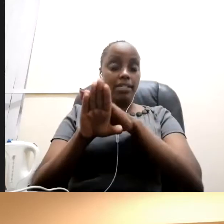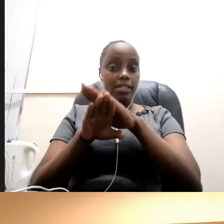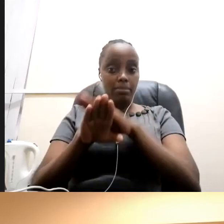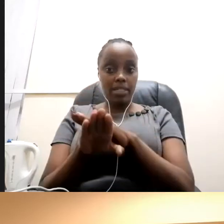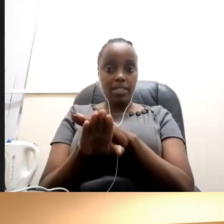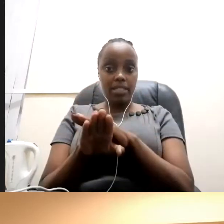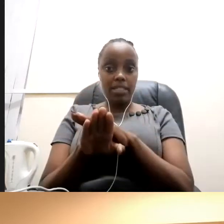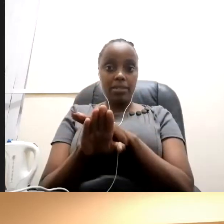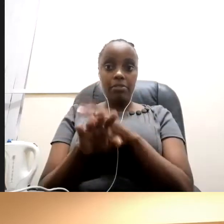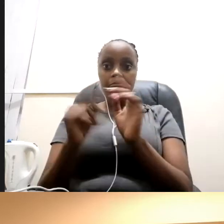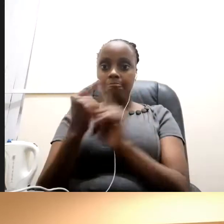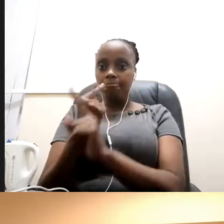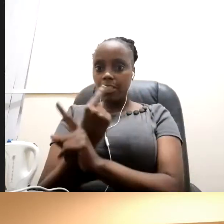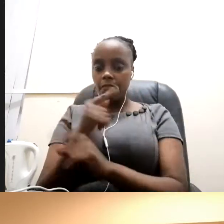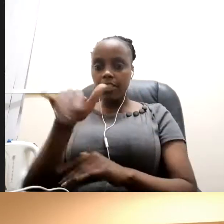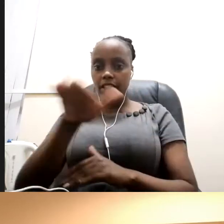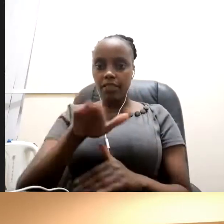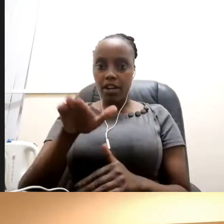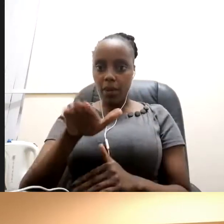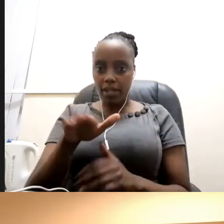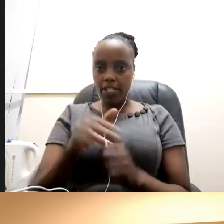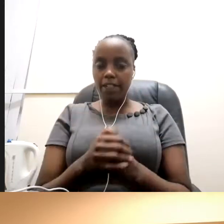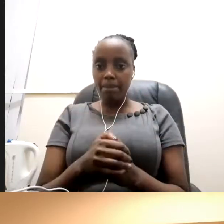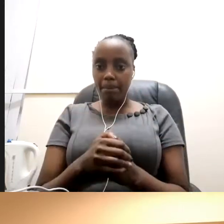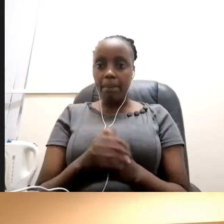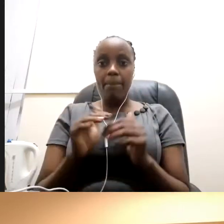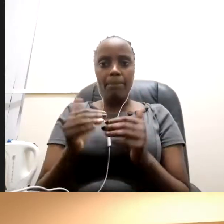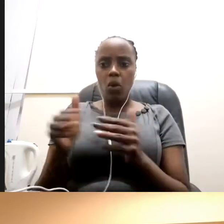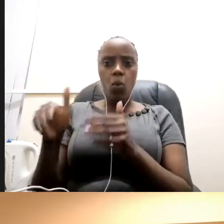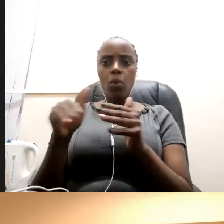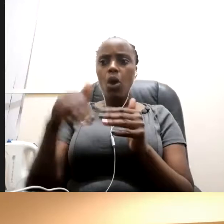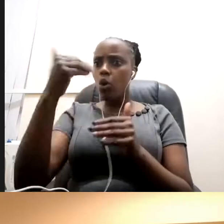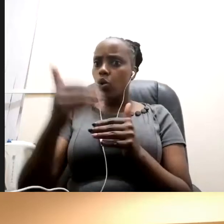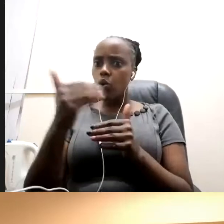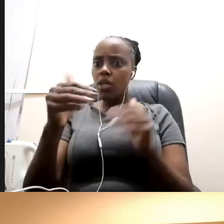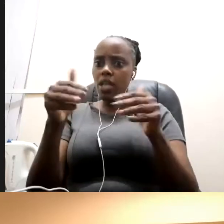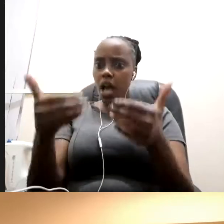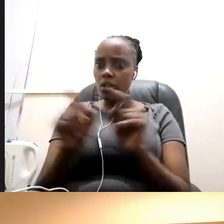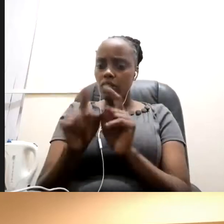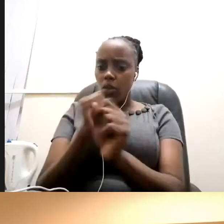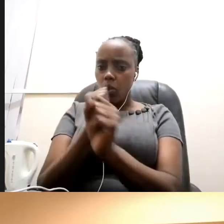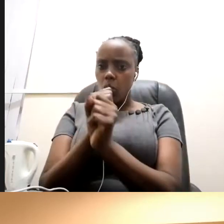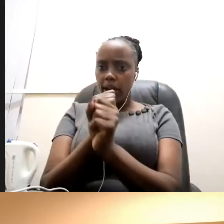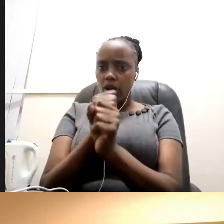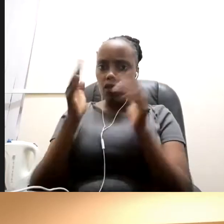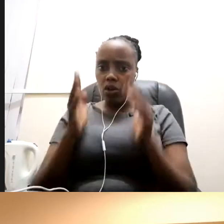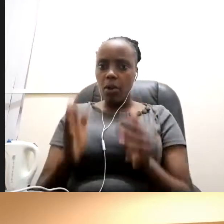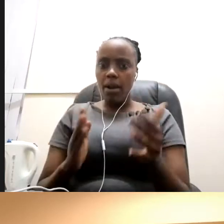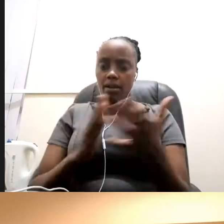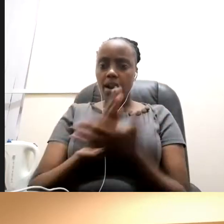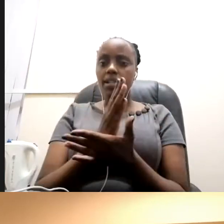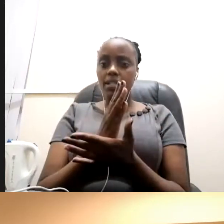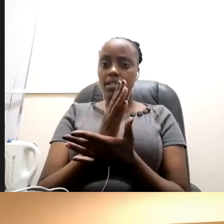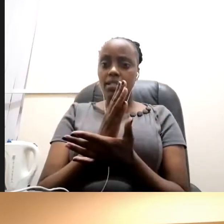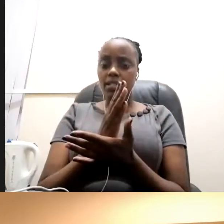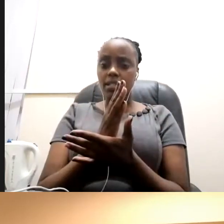in different environments, always in the line of the exercise of human rights, with